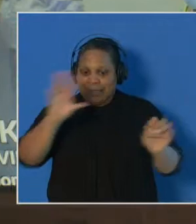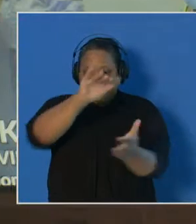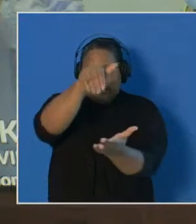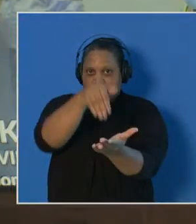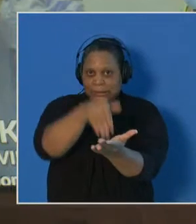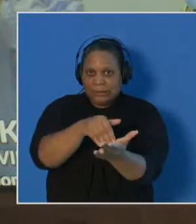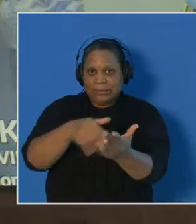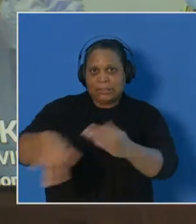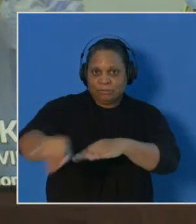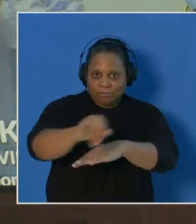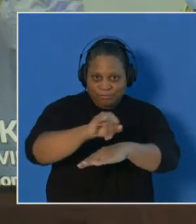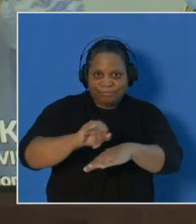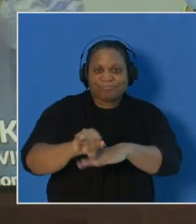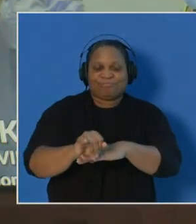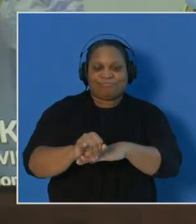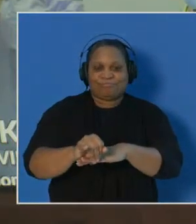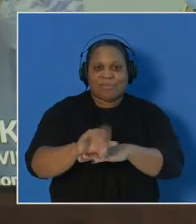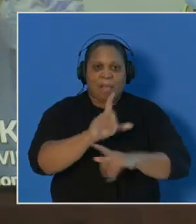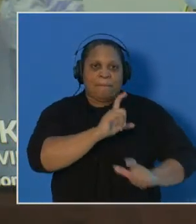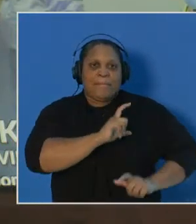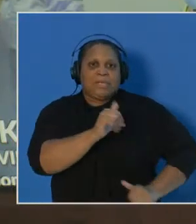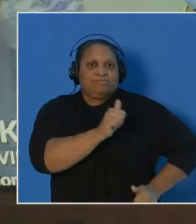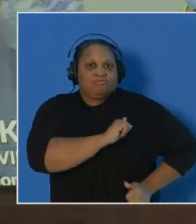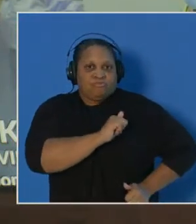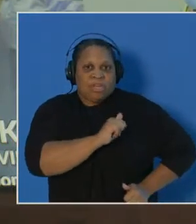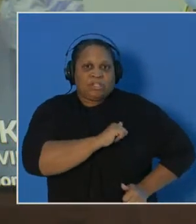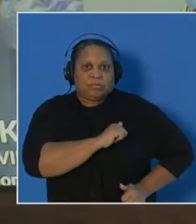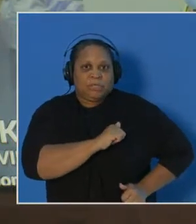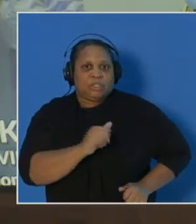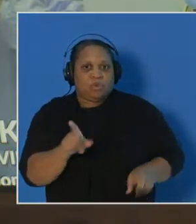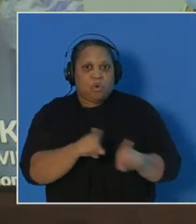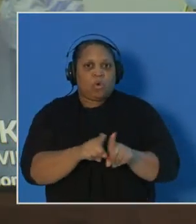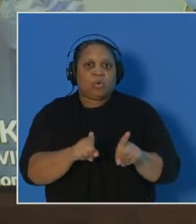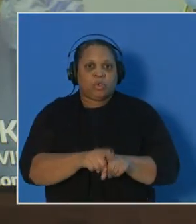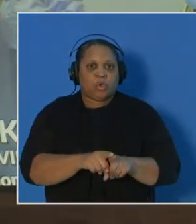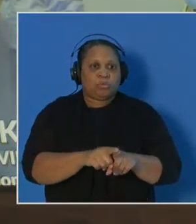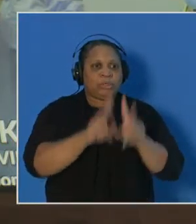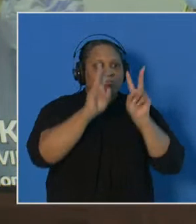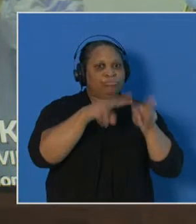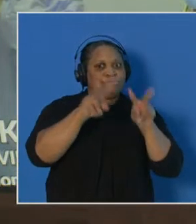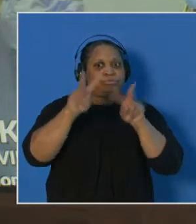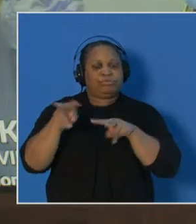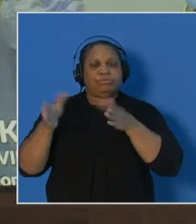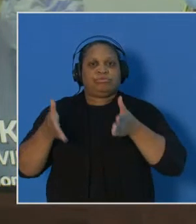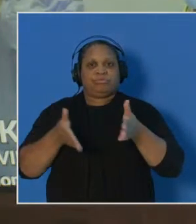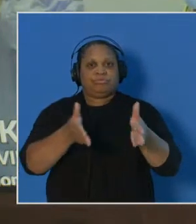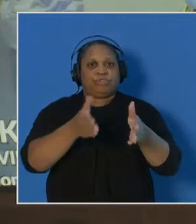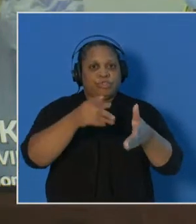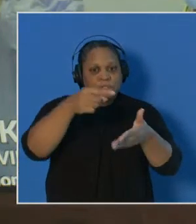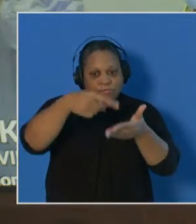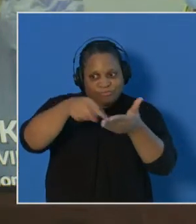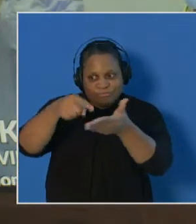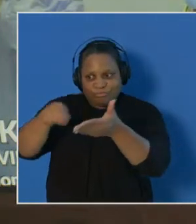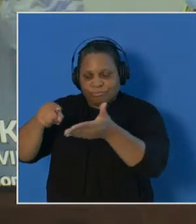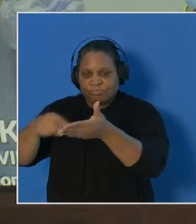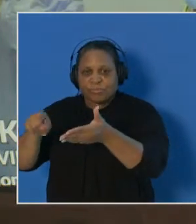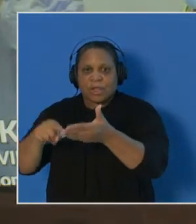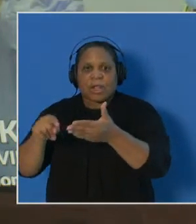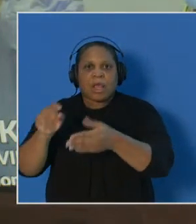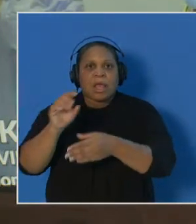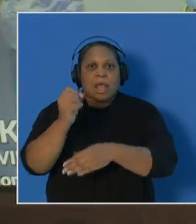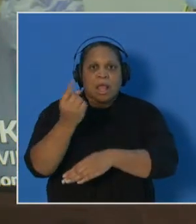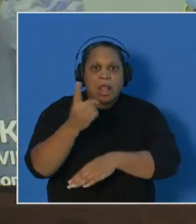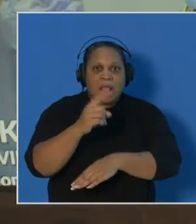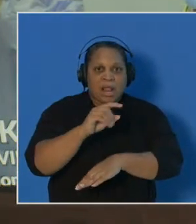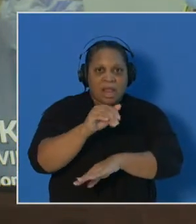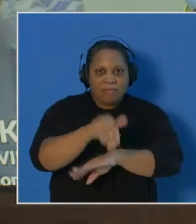parishes. The police and the regiment will also have a heightened presence on Bermuda's roads, covering various checkpoints during the 11 p.m.